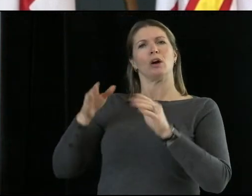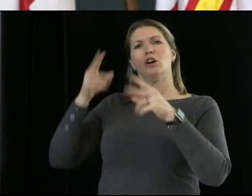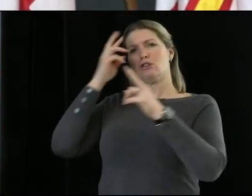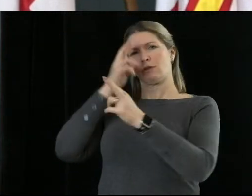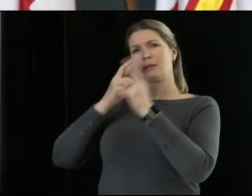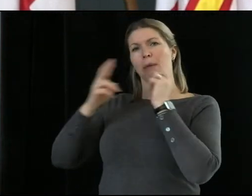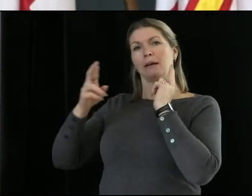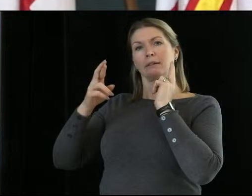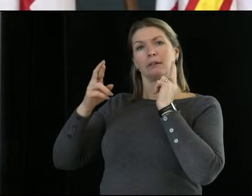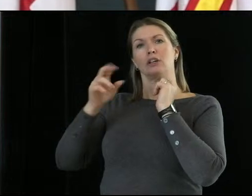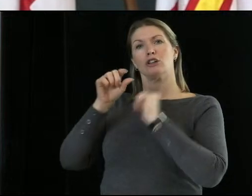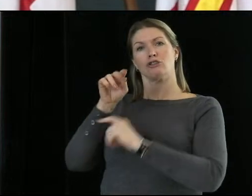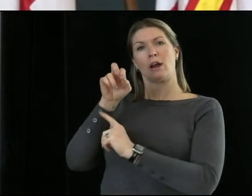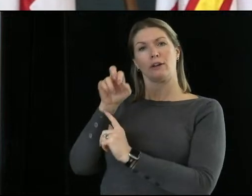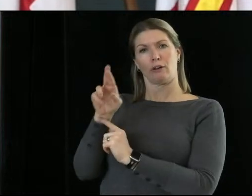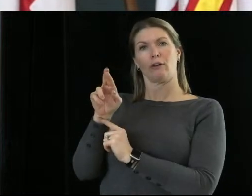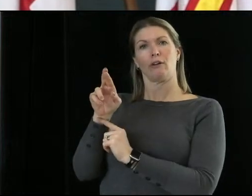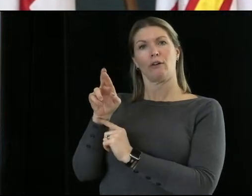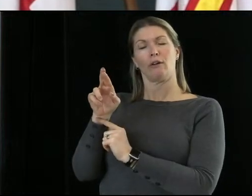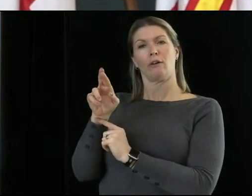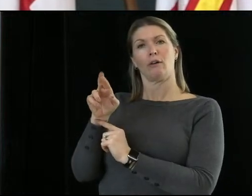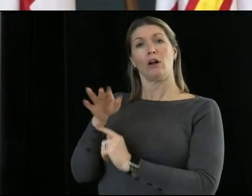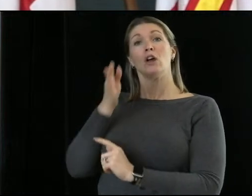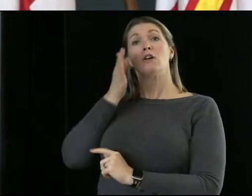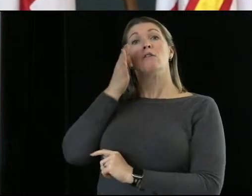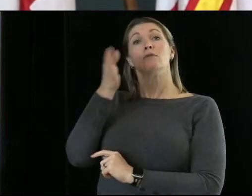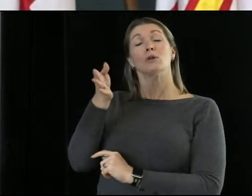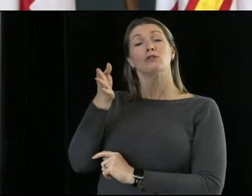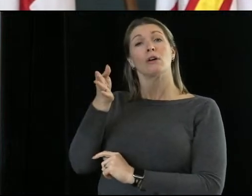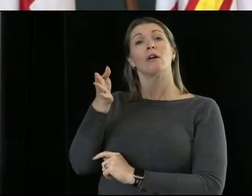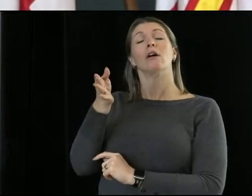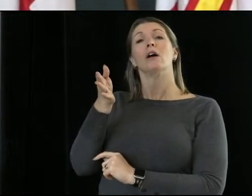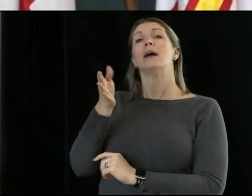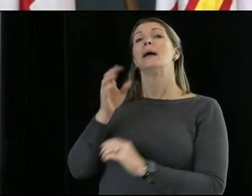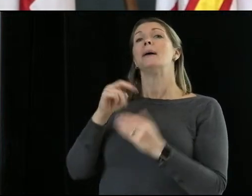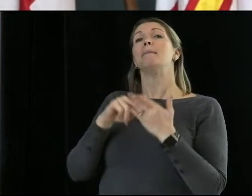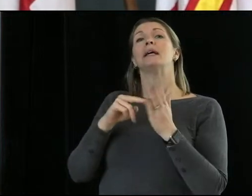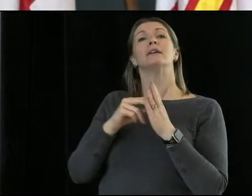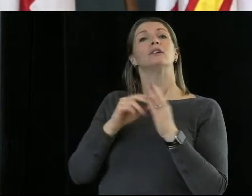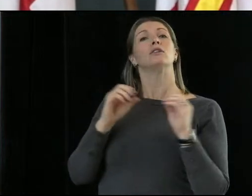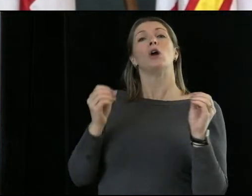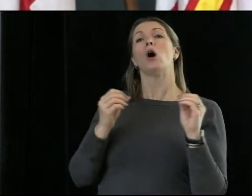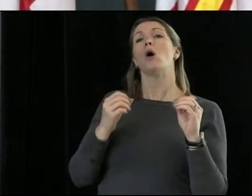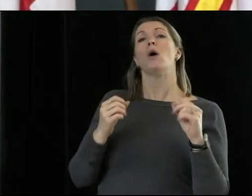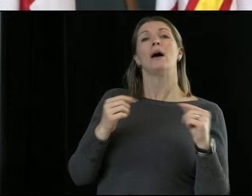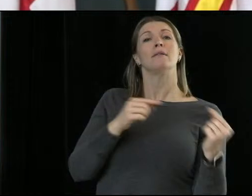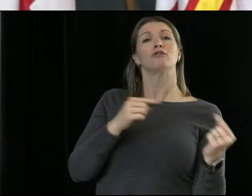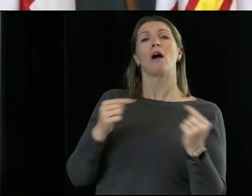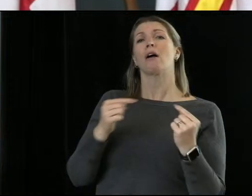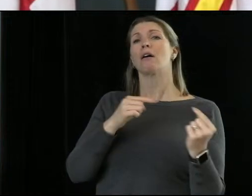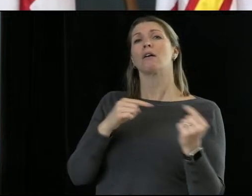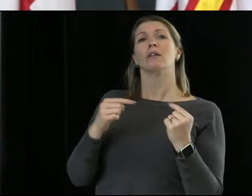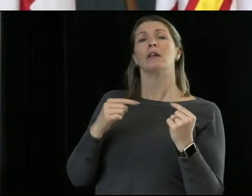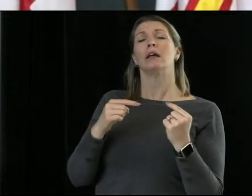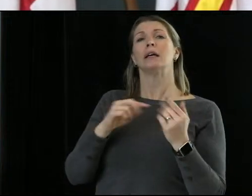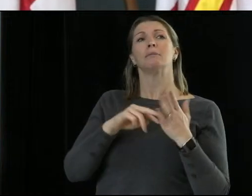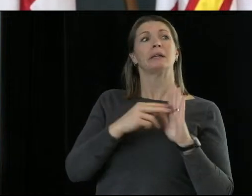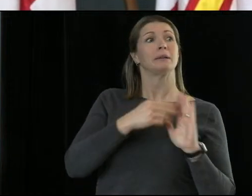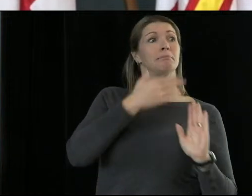without fear. A future where the battles we fight today become the stepping stones for a more inclusive and compassionate